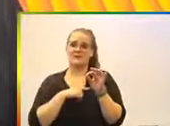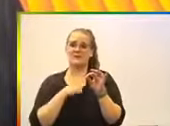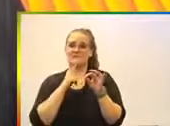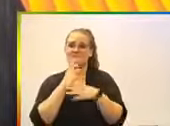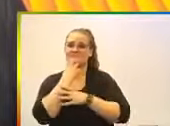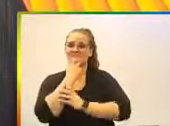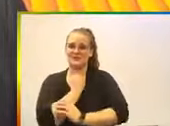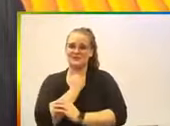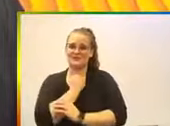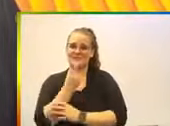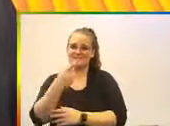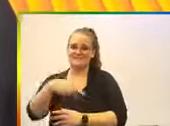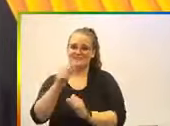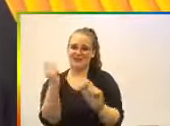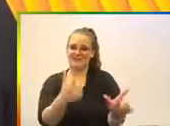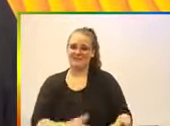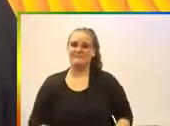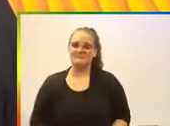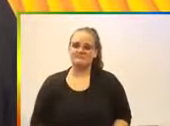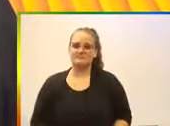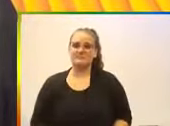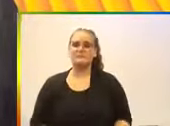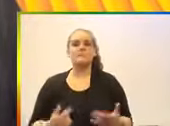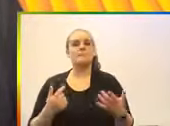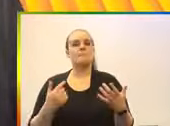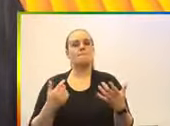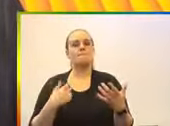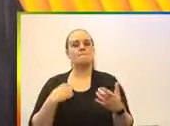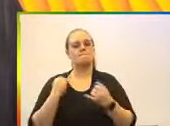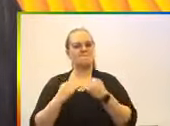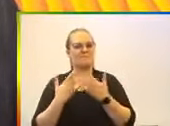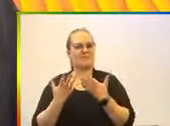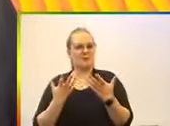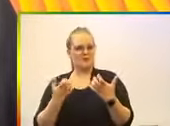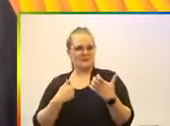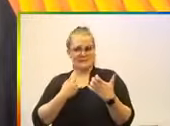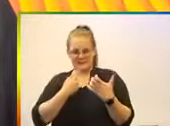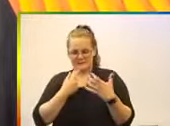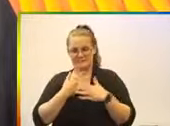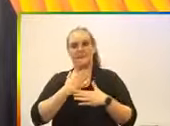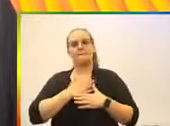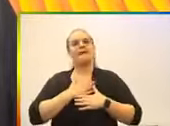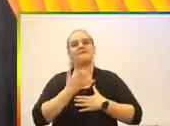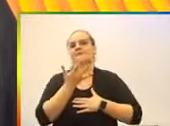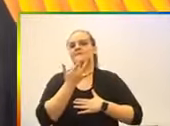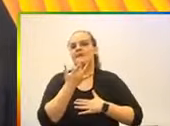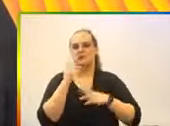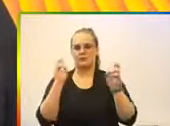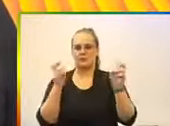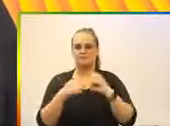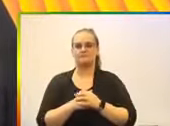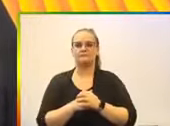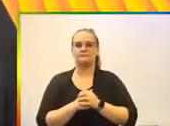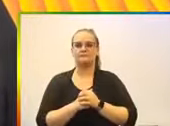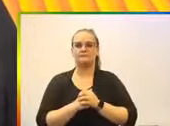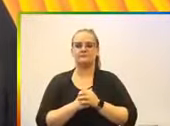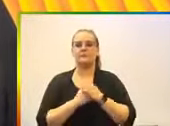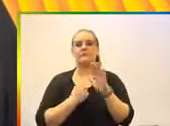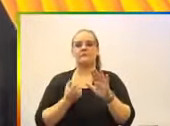I want to leave you with my most favorite quote. There will only be one of